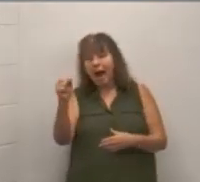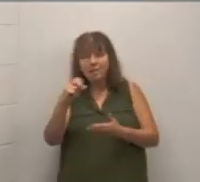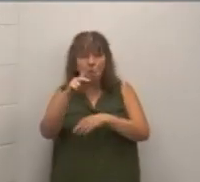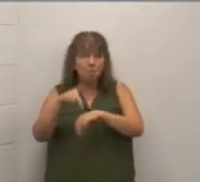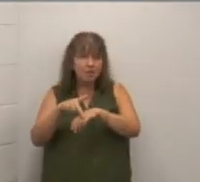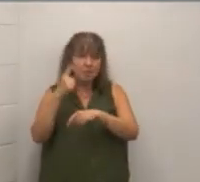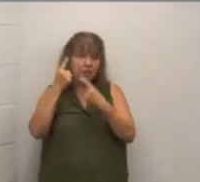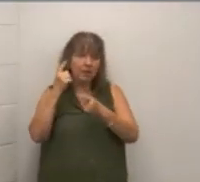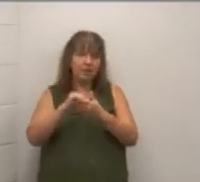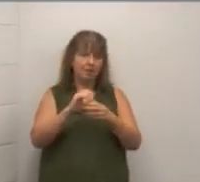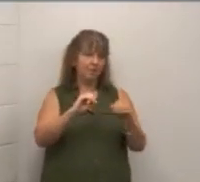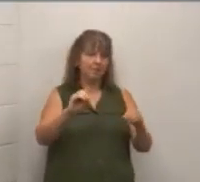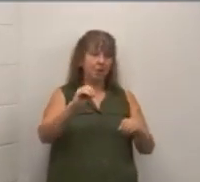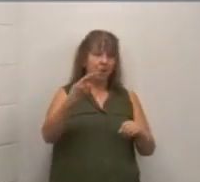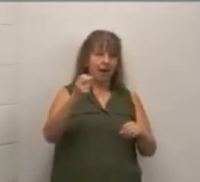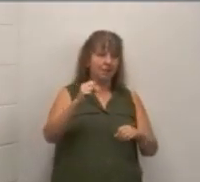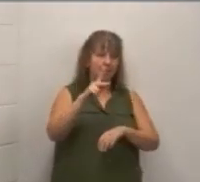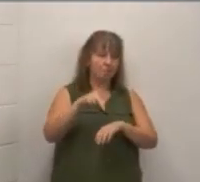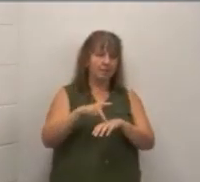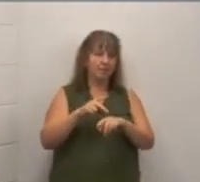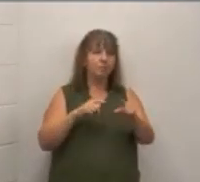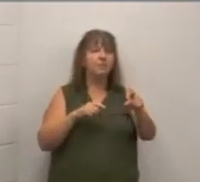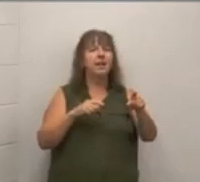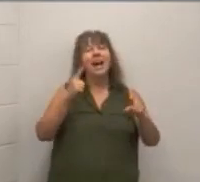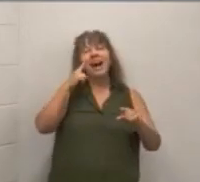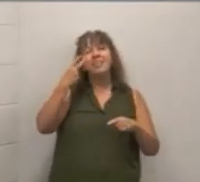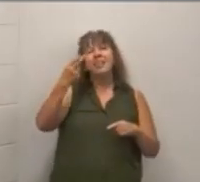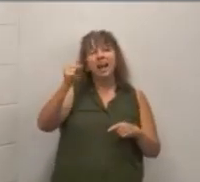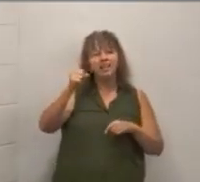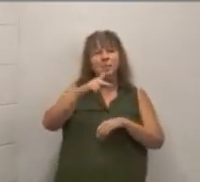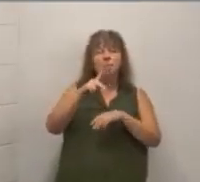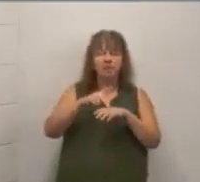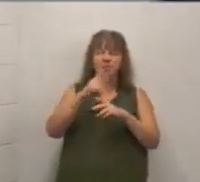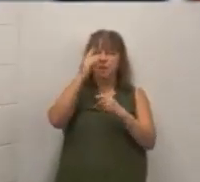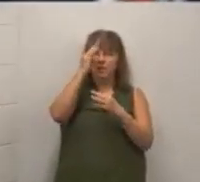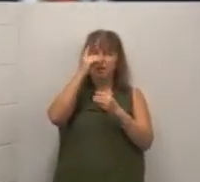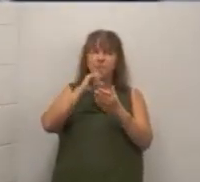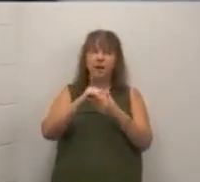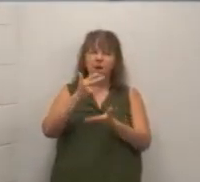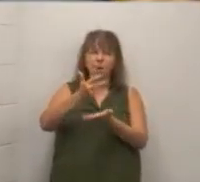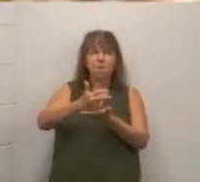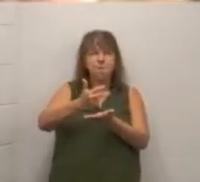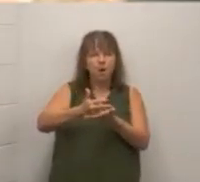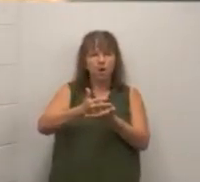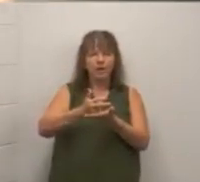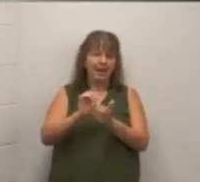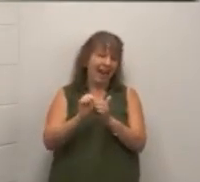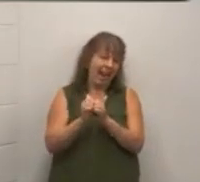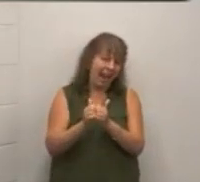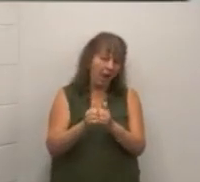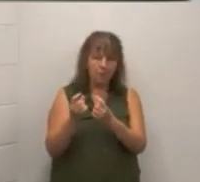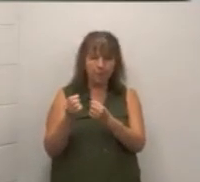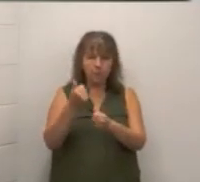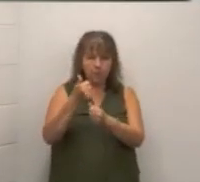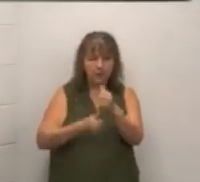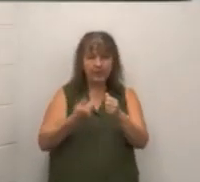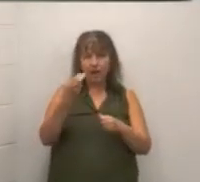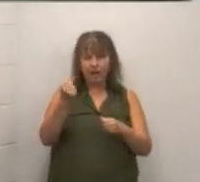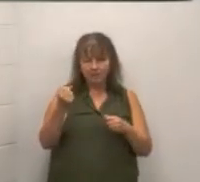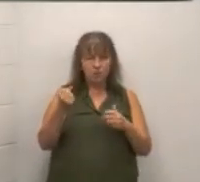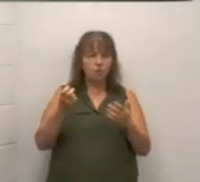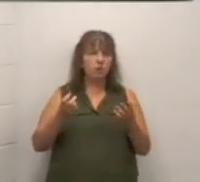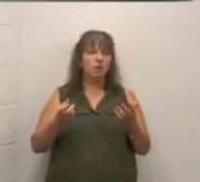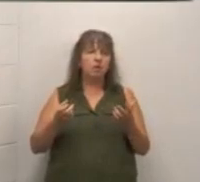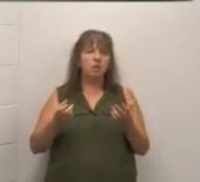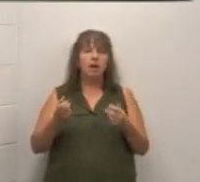which we do not have here yet. I think the high school principals have begun to think about parking arrangements at each high school and